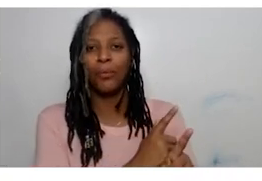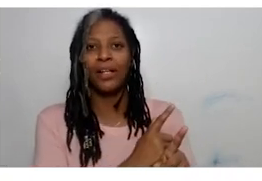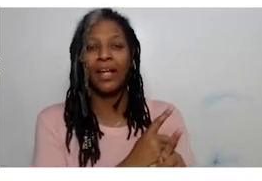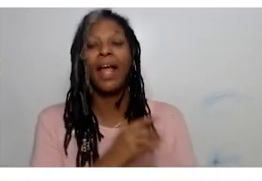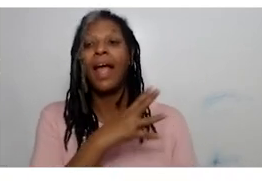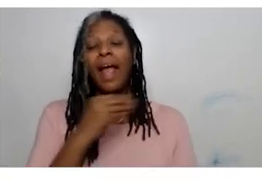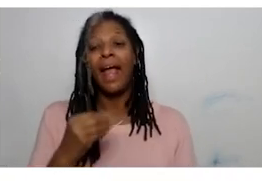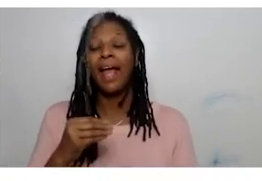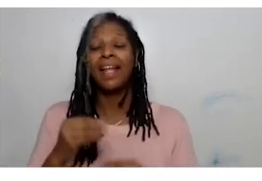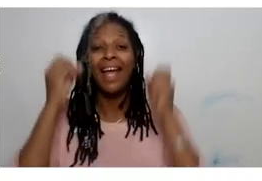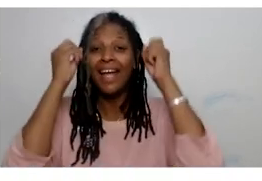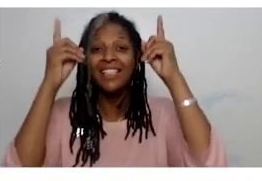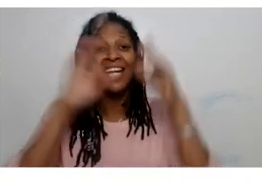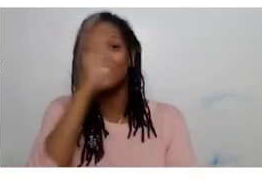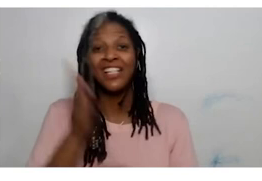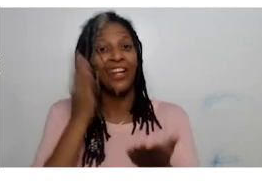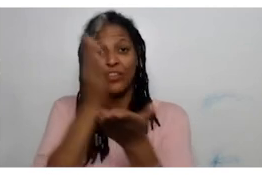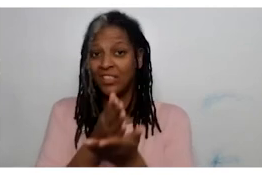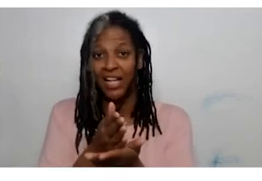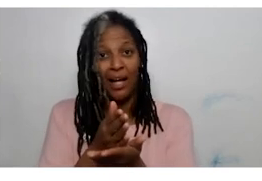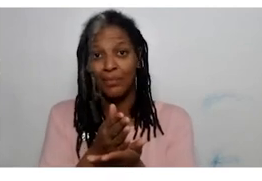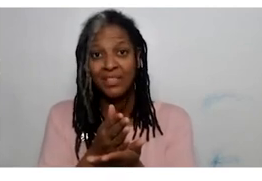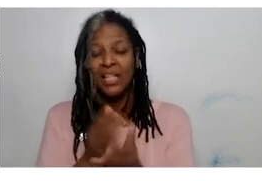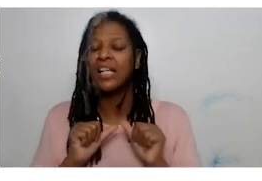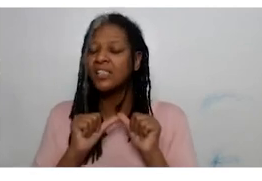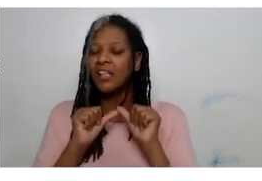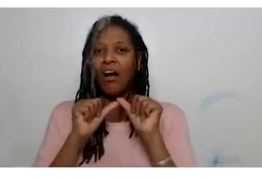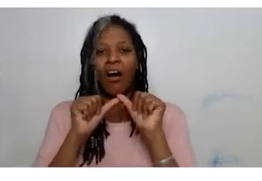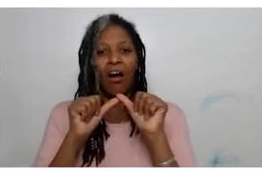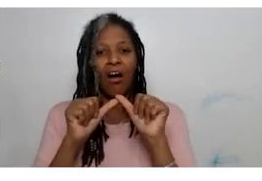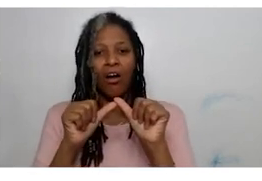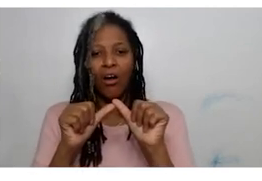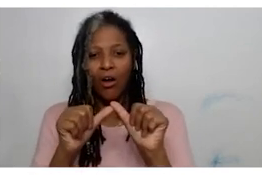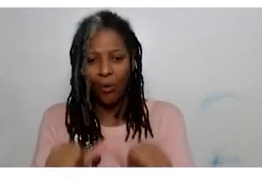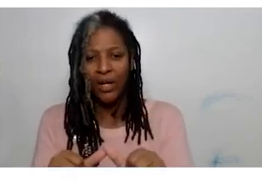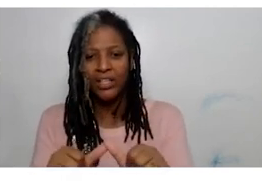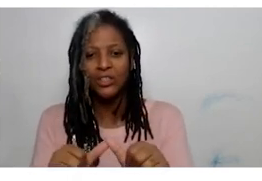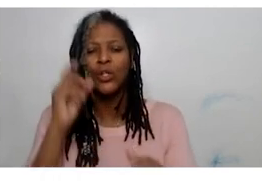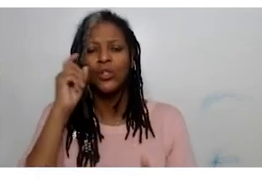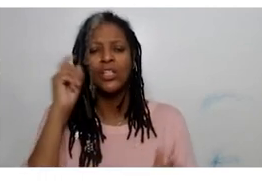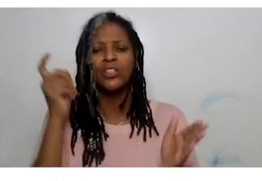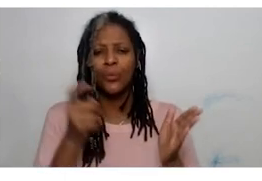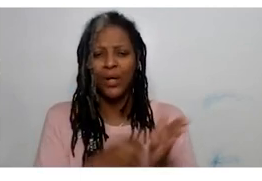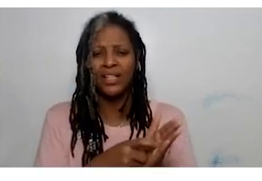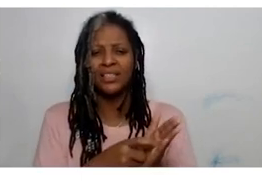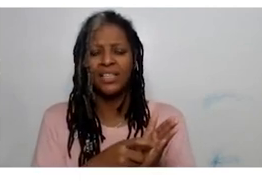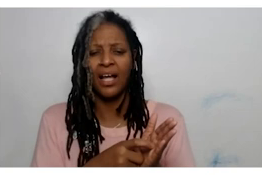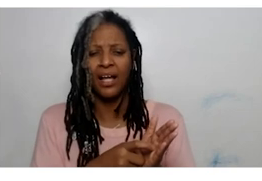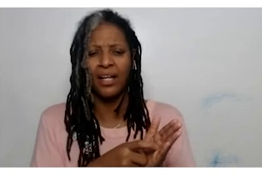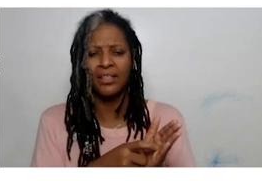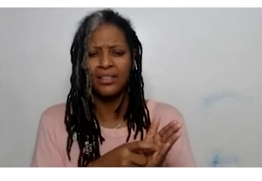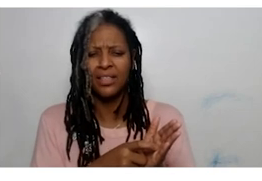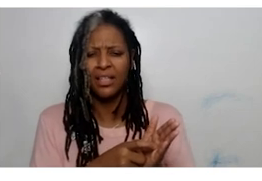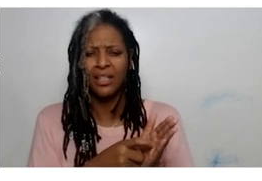diverse is your agency in supporting survivors of sexual violence who have been assaulted by their same-sex partners? Do you support survivors of one gender